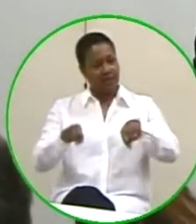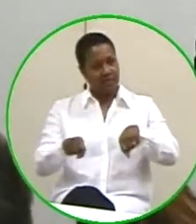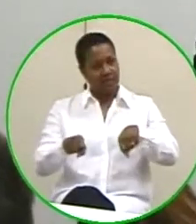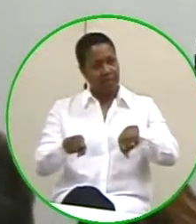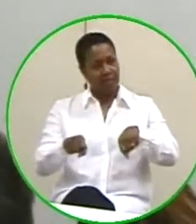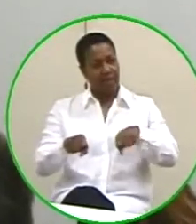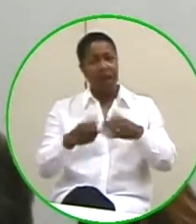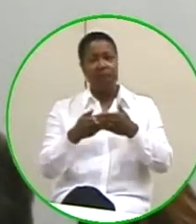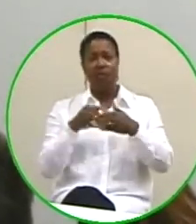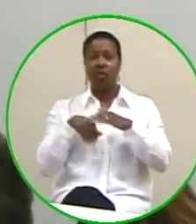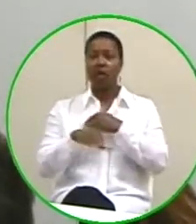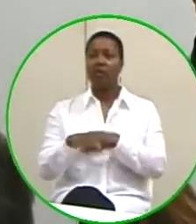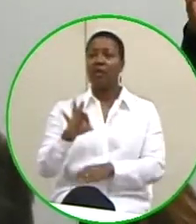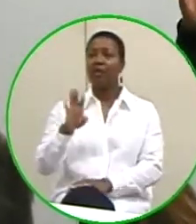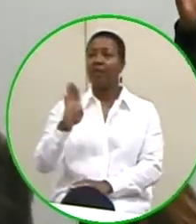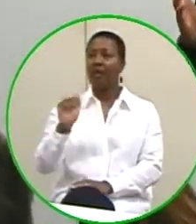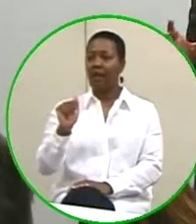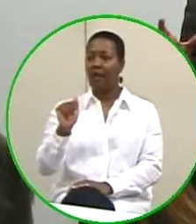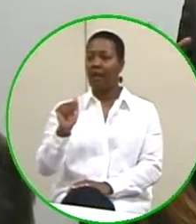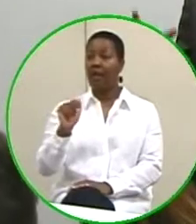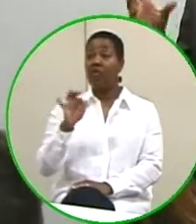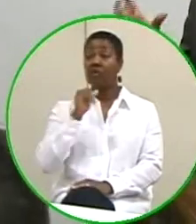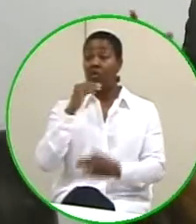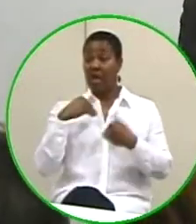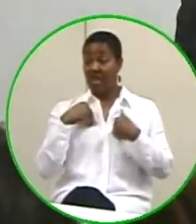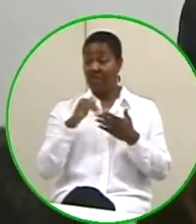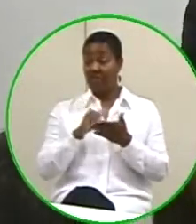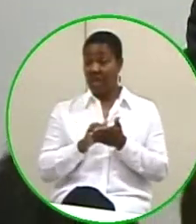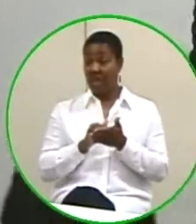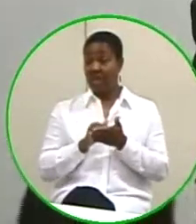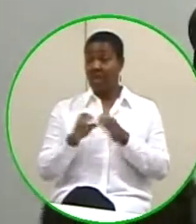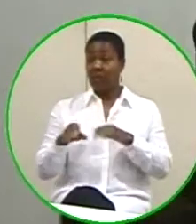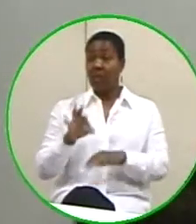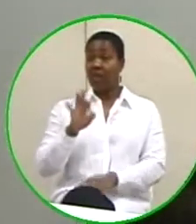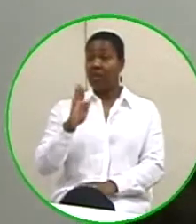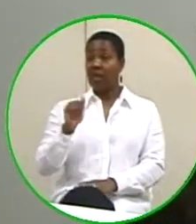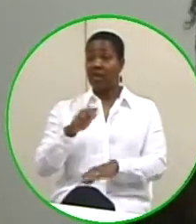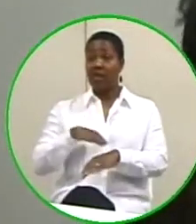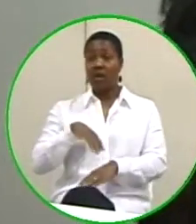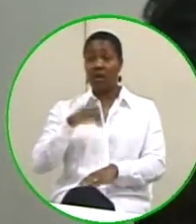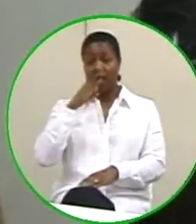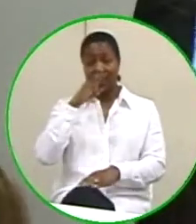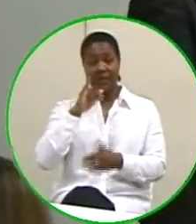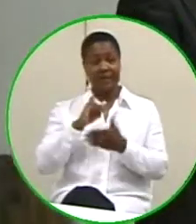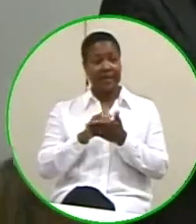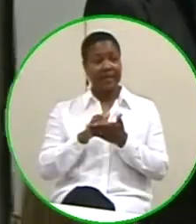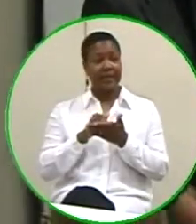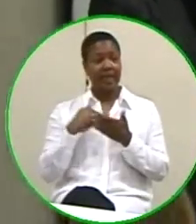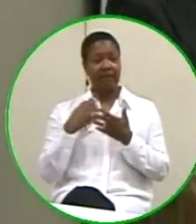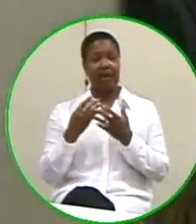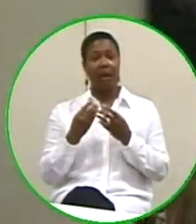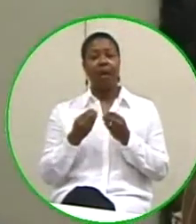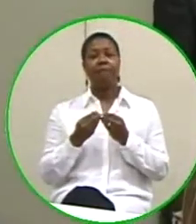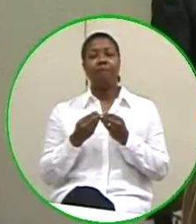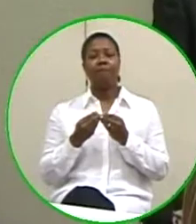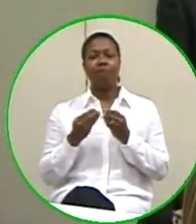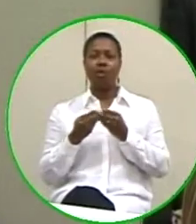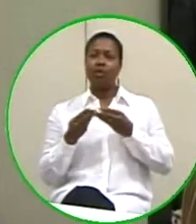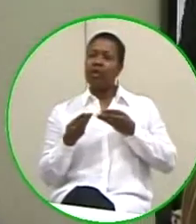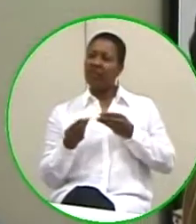go up to the FBA. Because if you don't, we're doing FBAs on kids that we have a much more